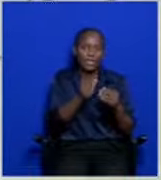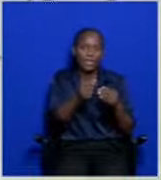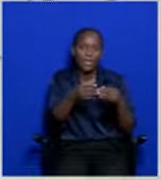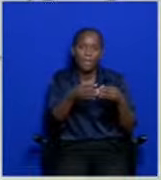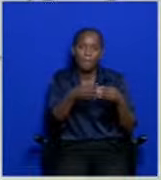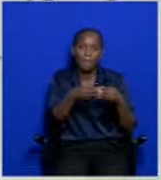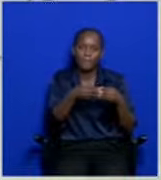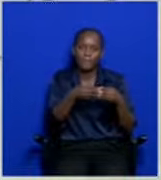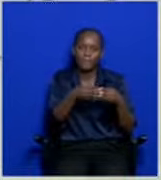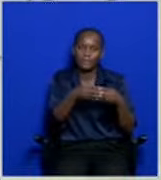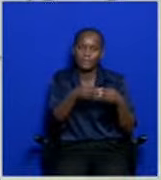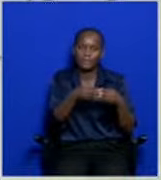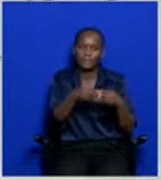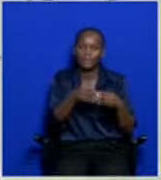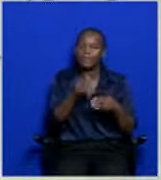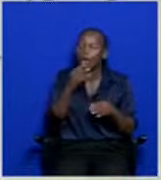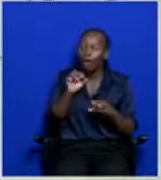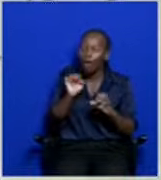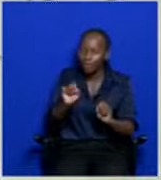I jumped. Yes.